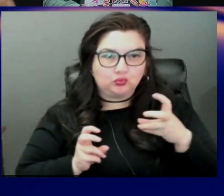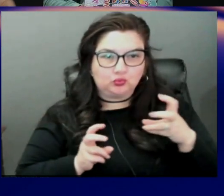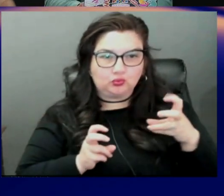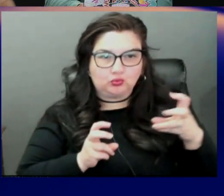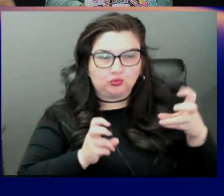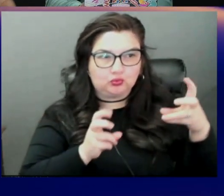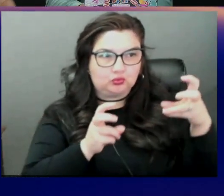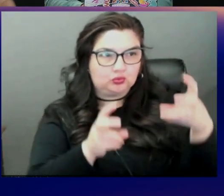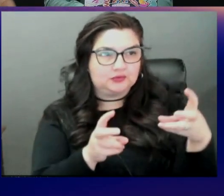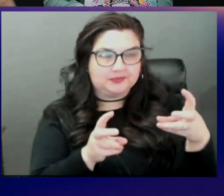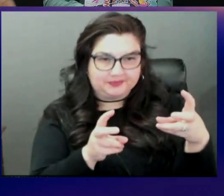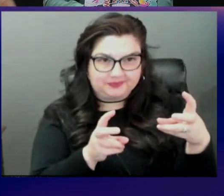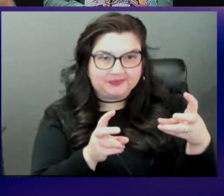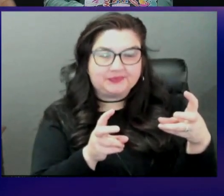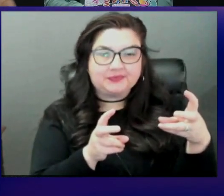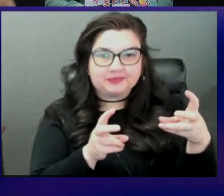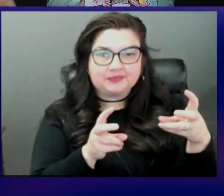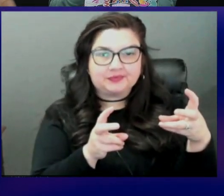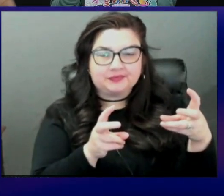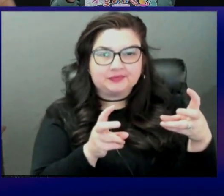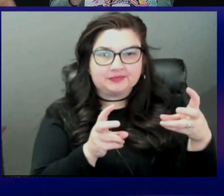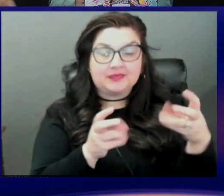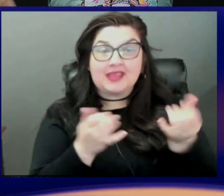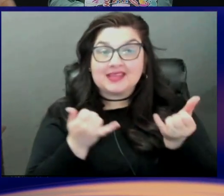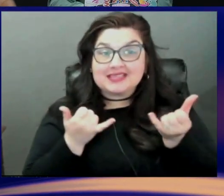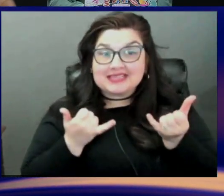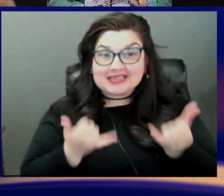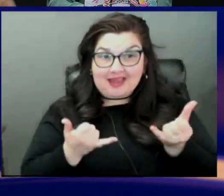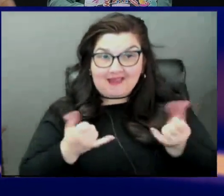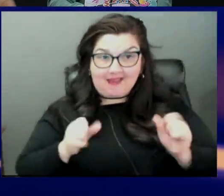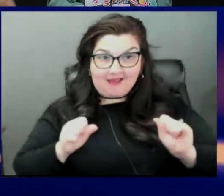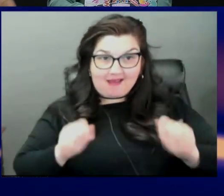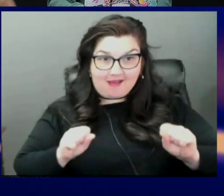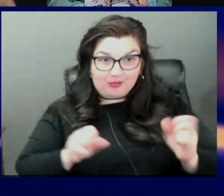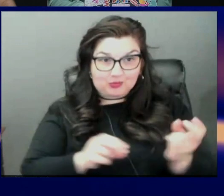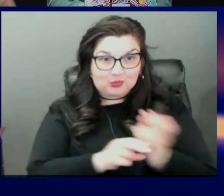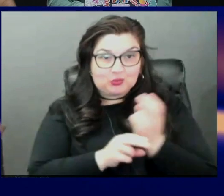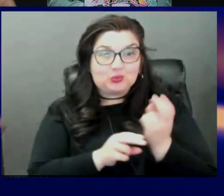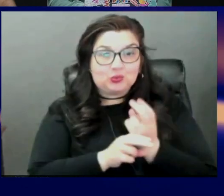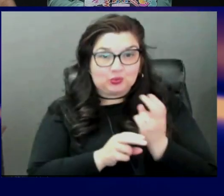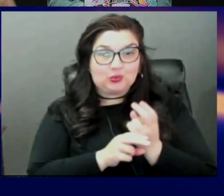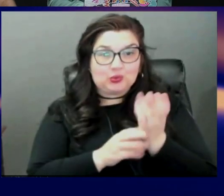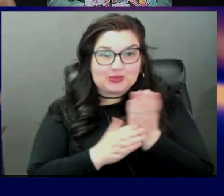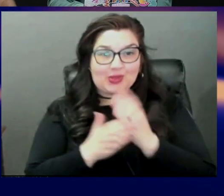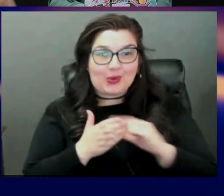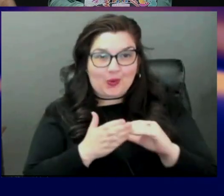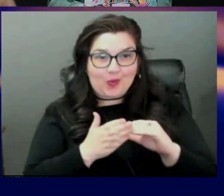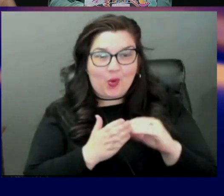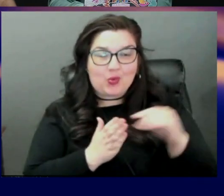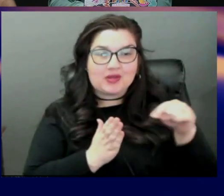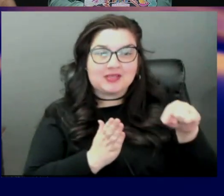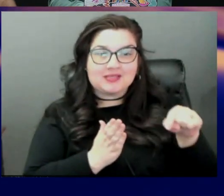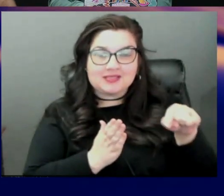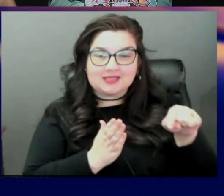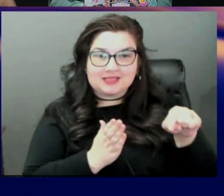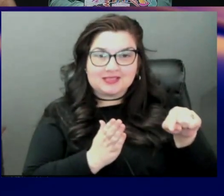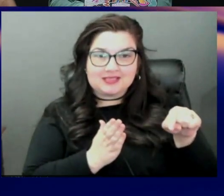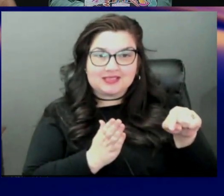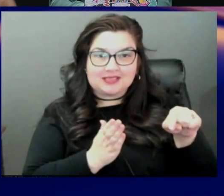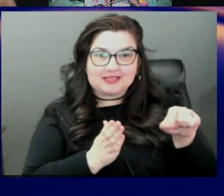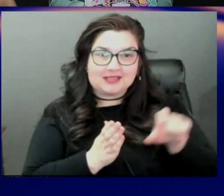UI components. Now I'll be able to use this component that is over